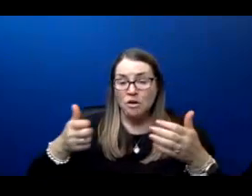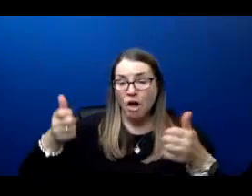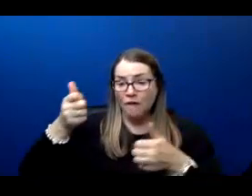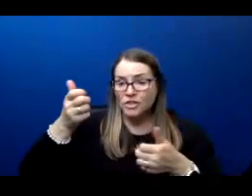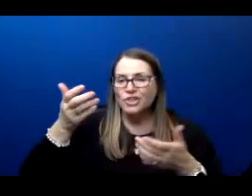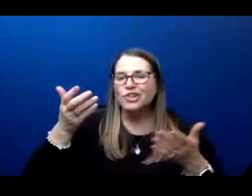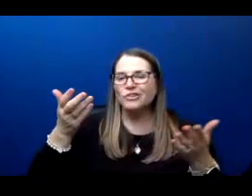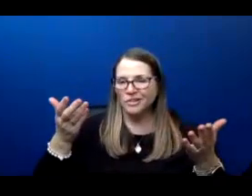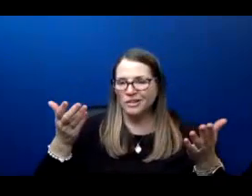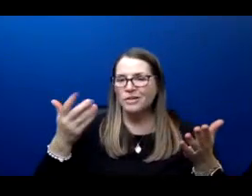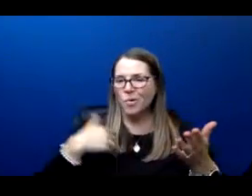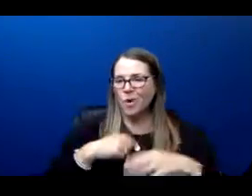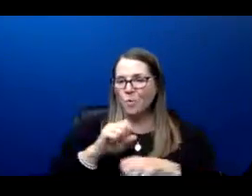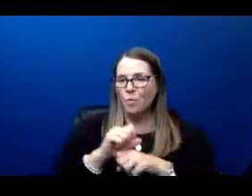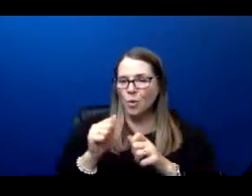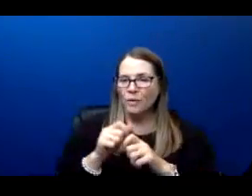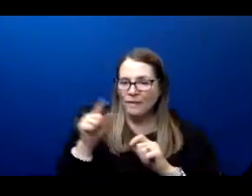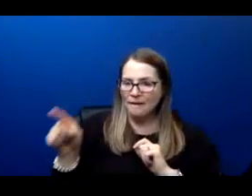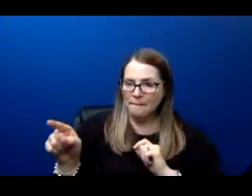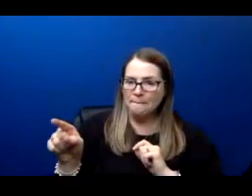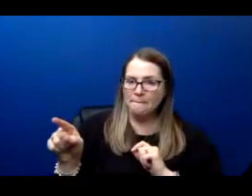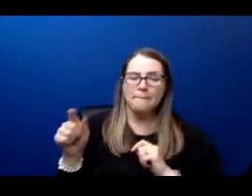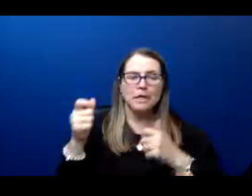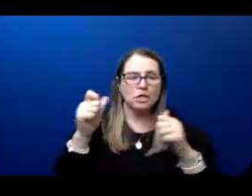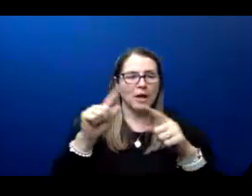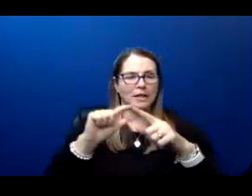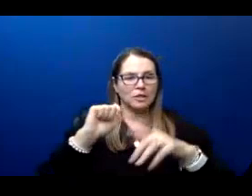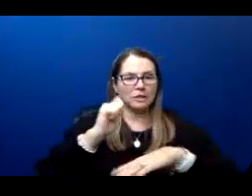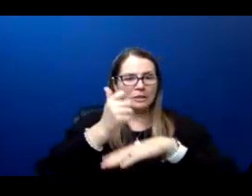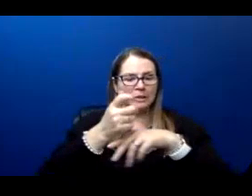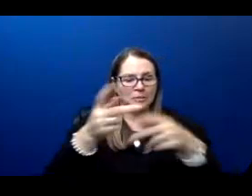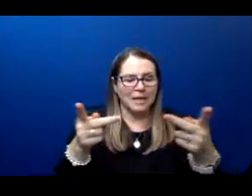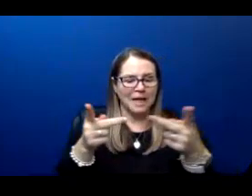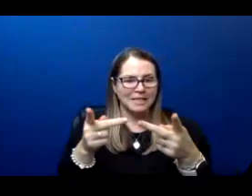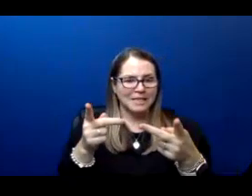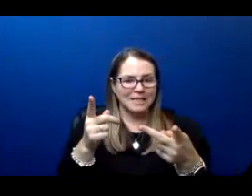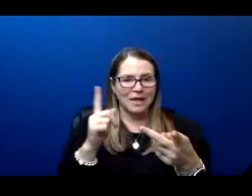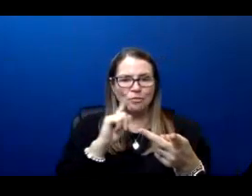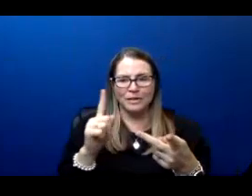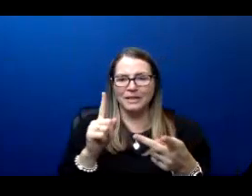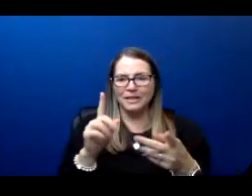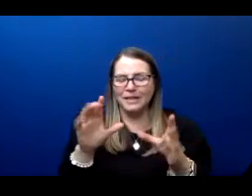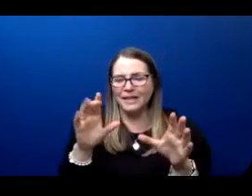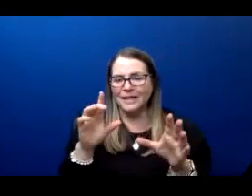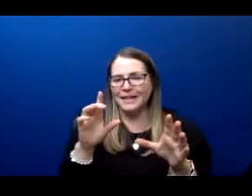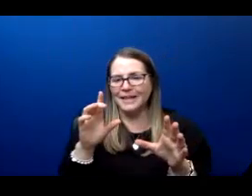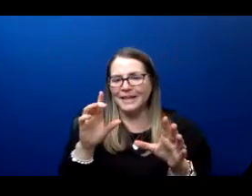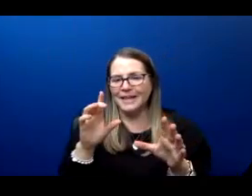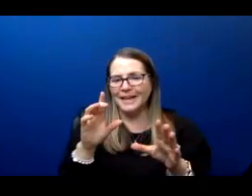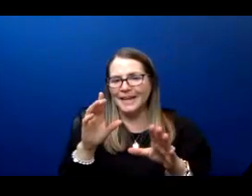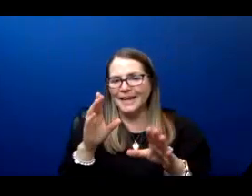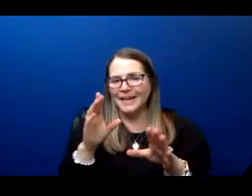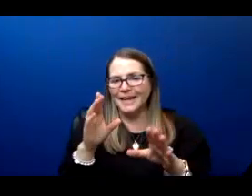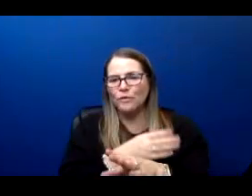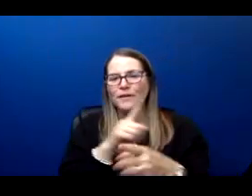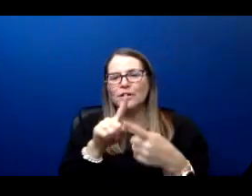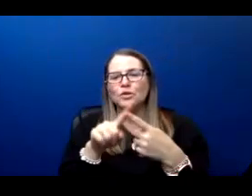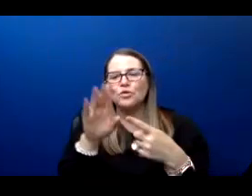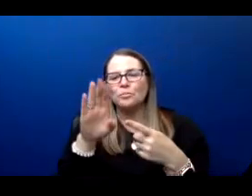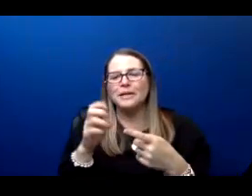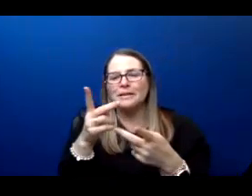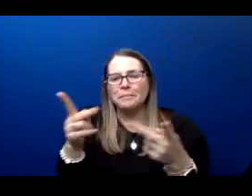are trying to make it a place that evolves into a destination point, and that content will be added to